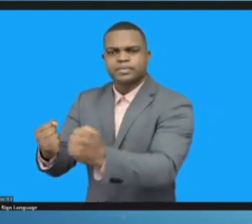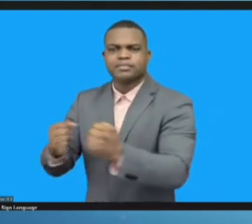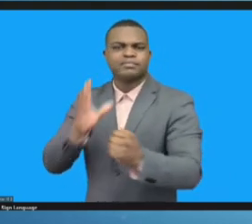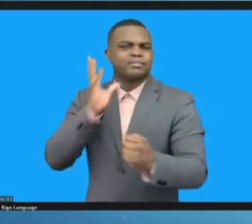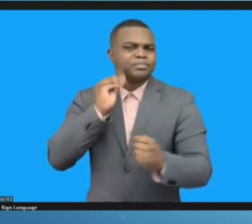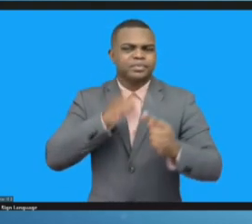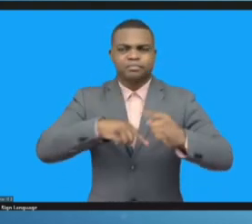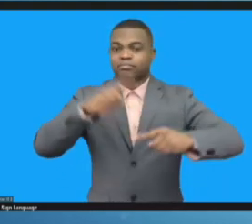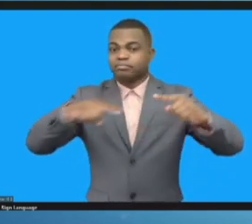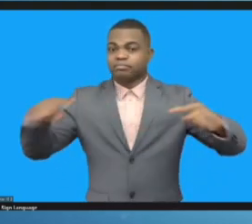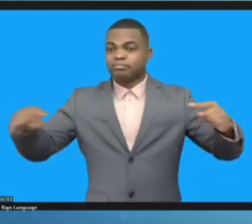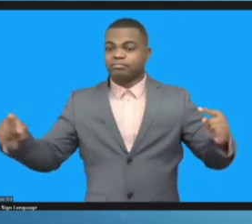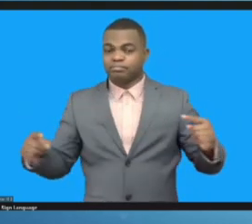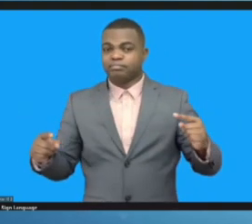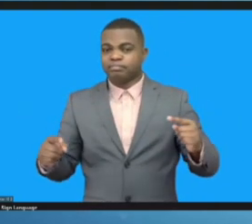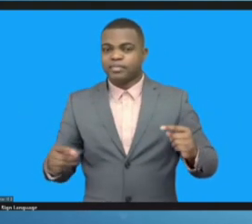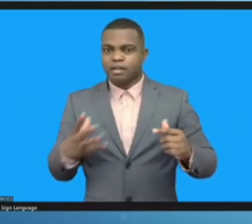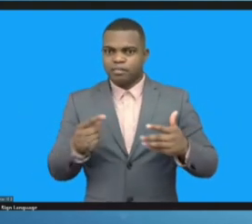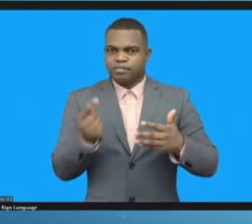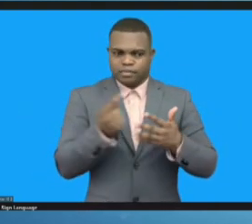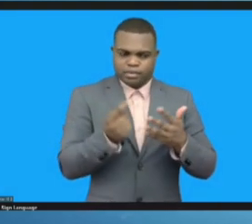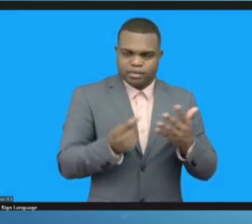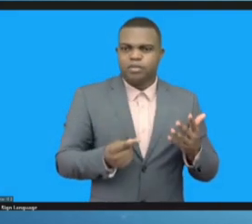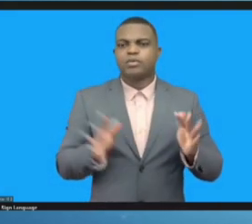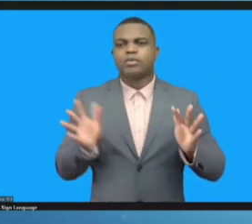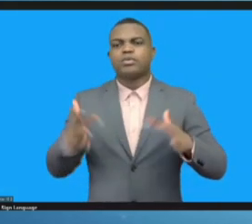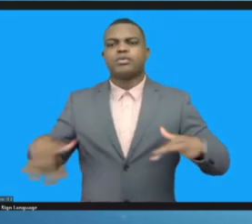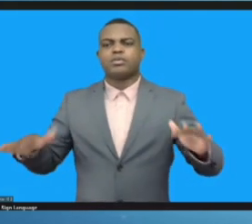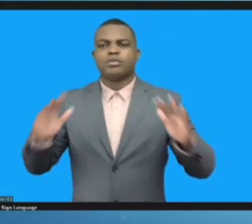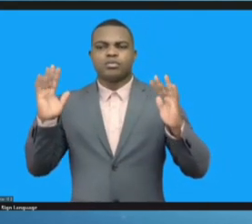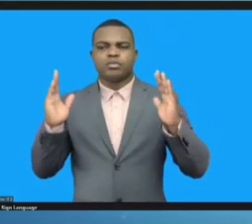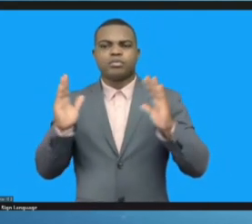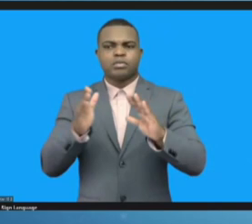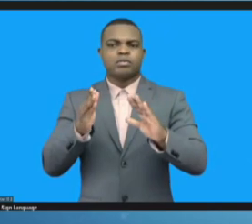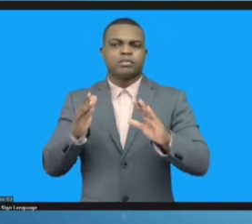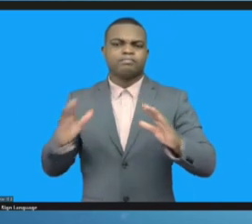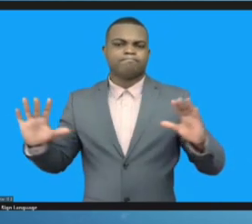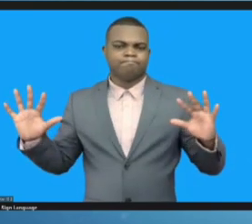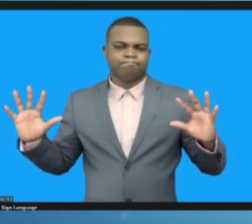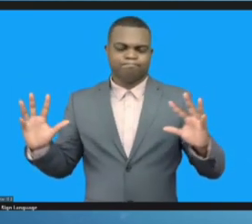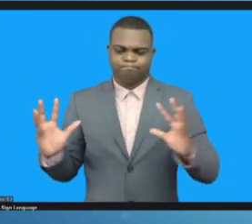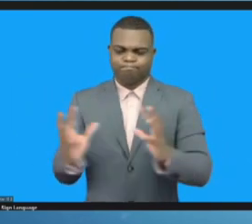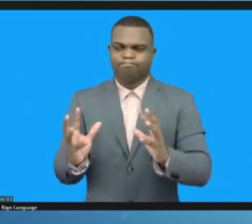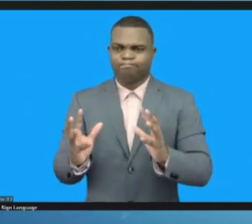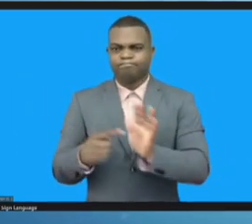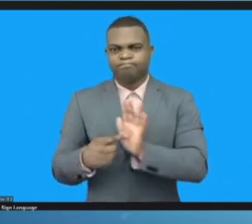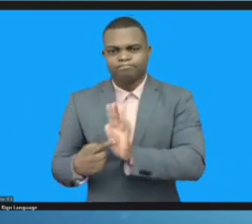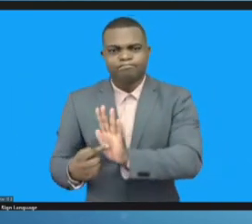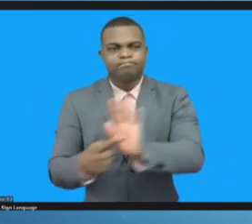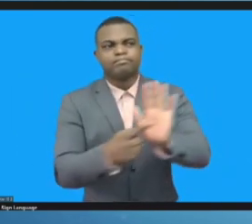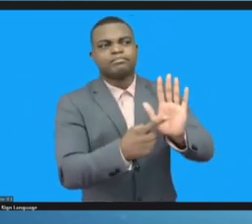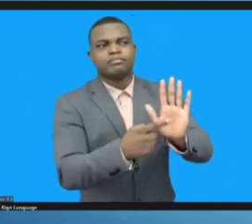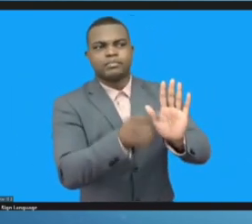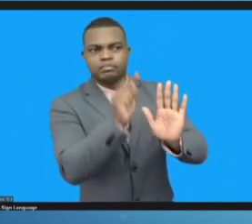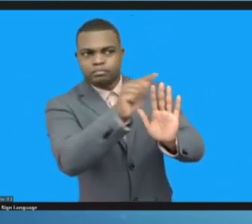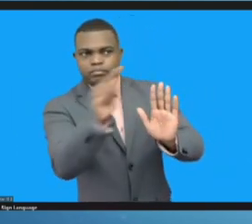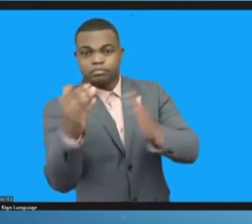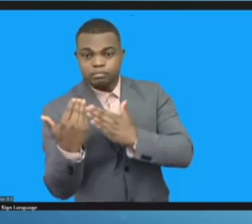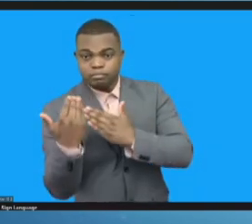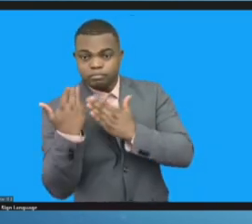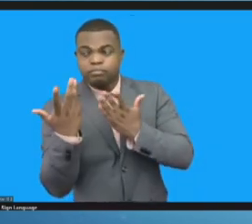public. We must leverage the IGF to land the types of the concrete outcomes we